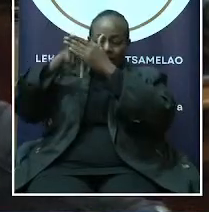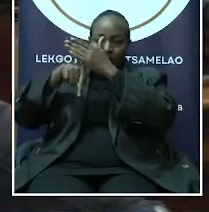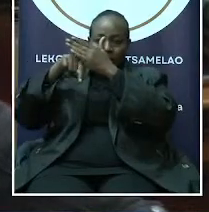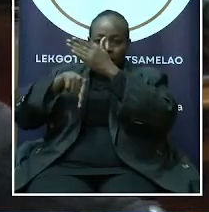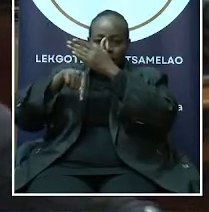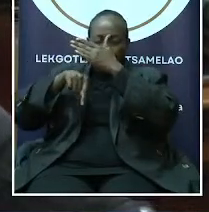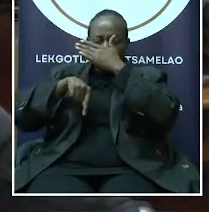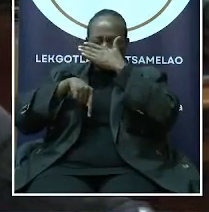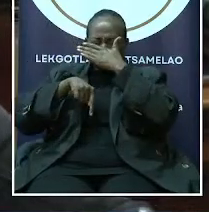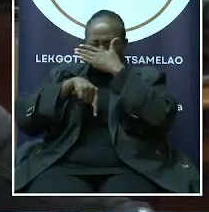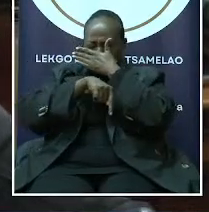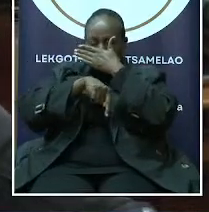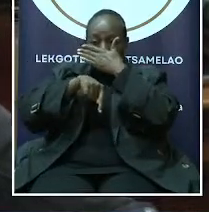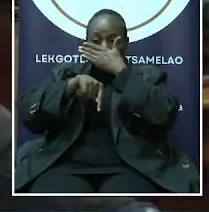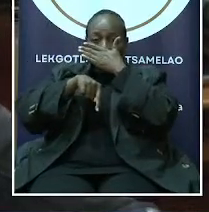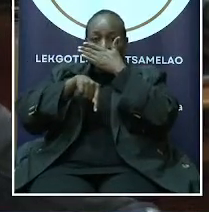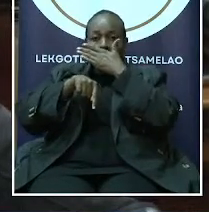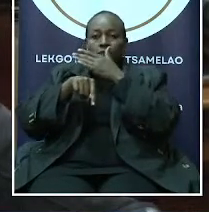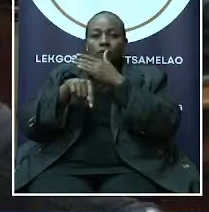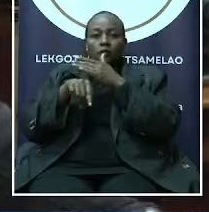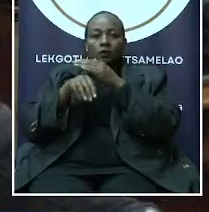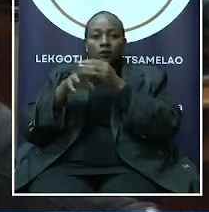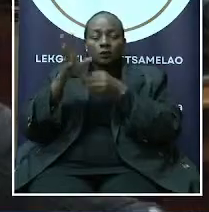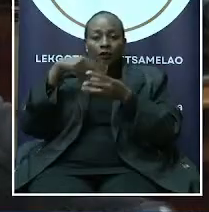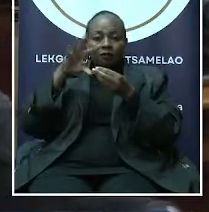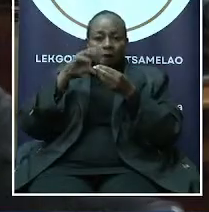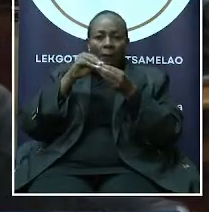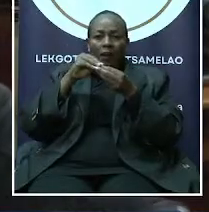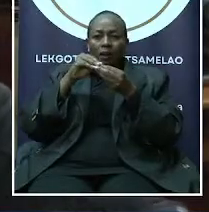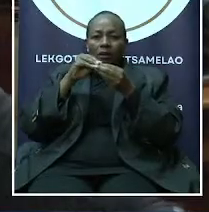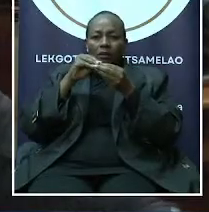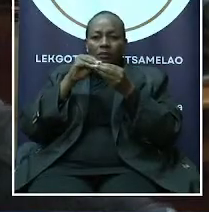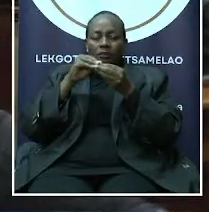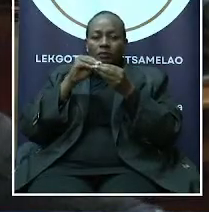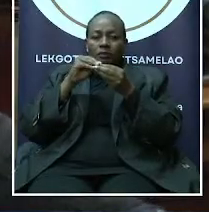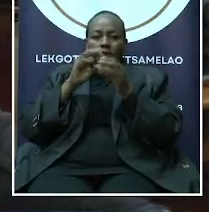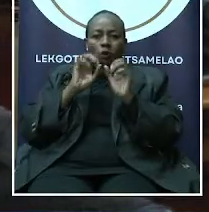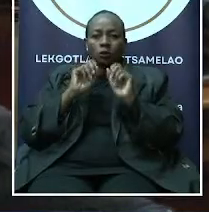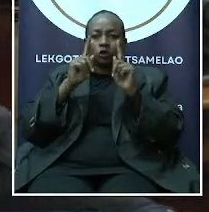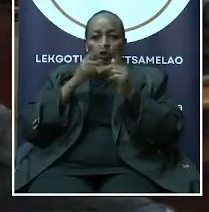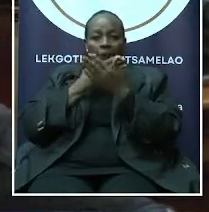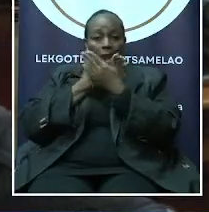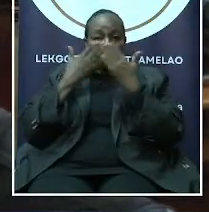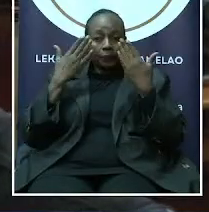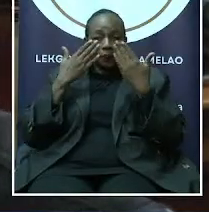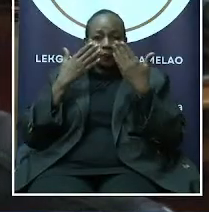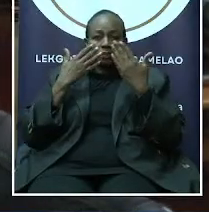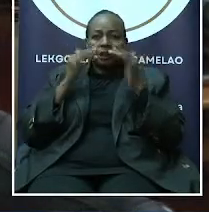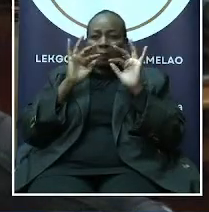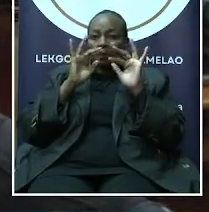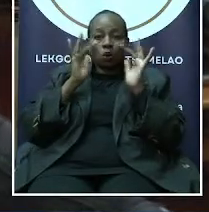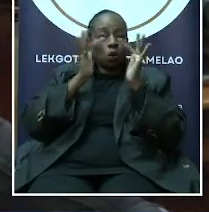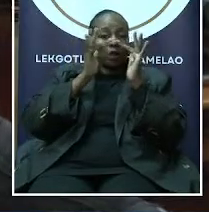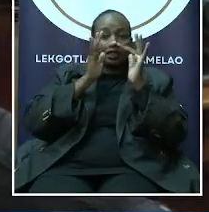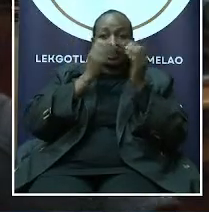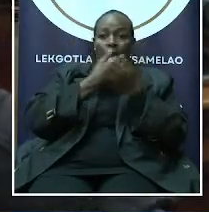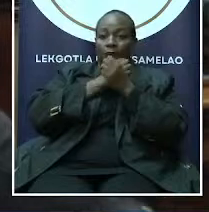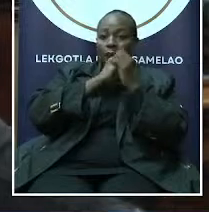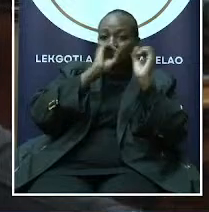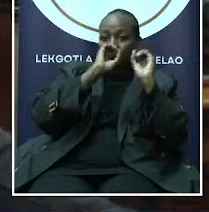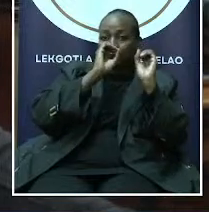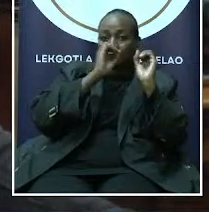where disadvantaged families stay and where those who don't have connections live